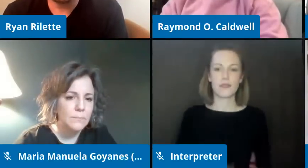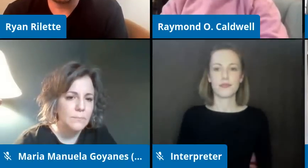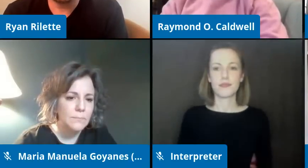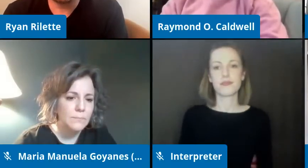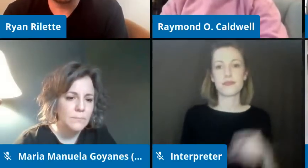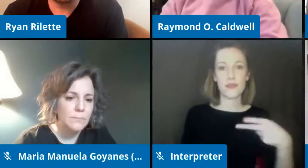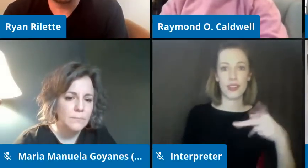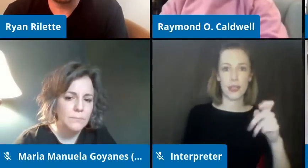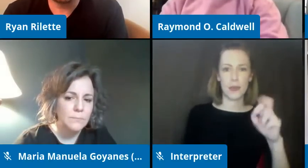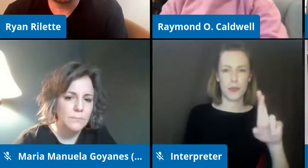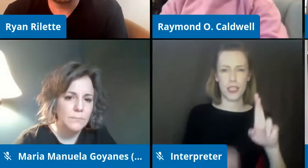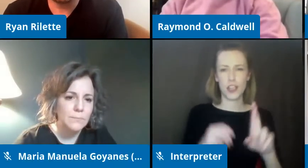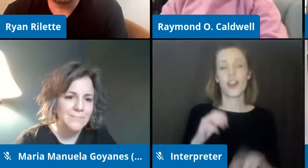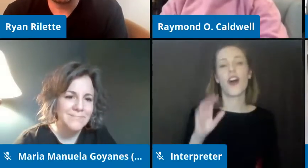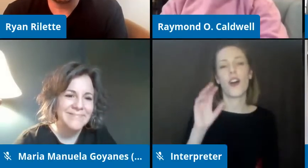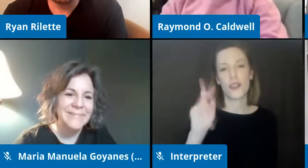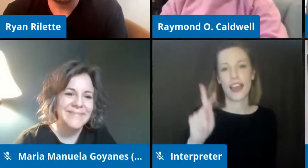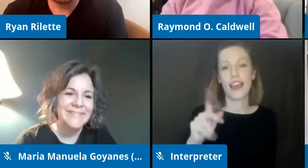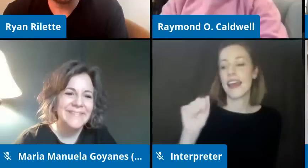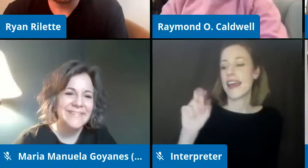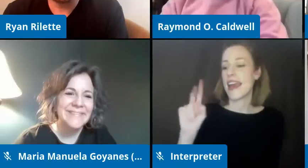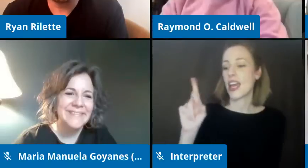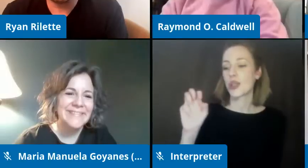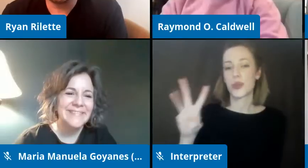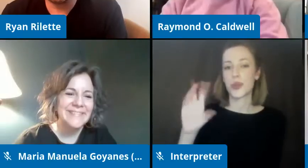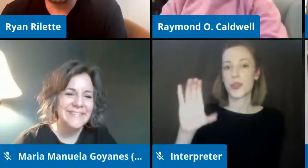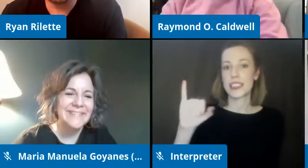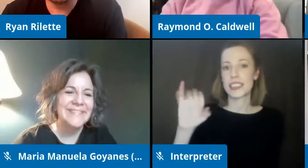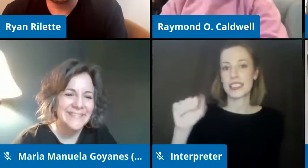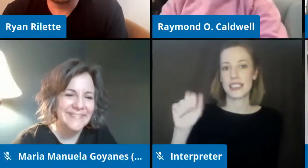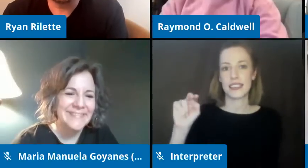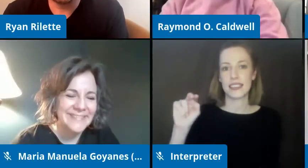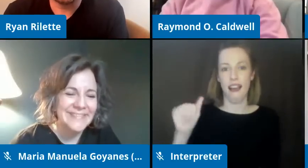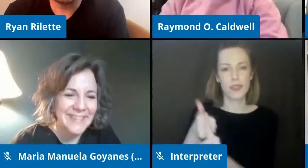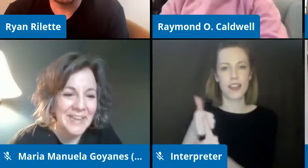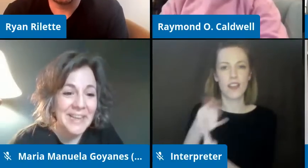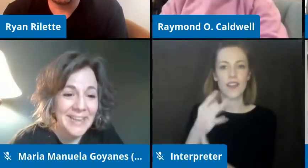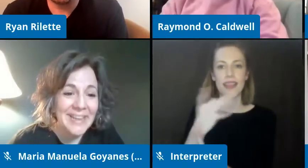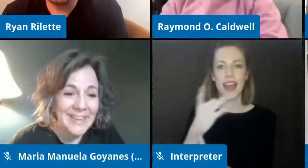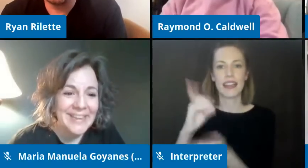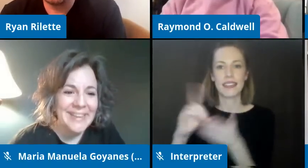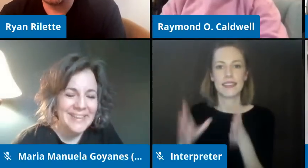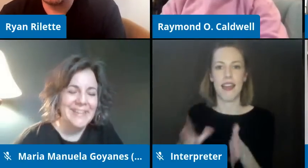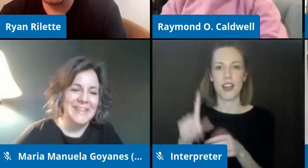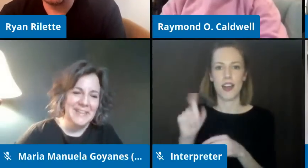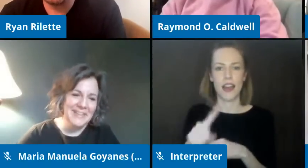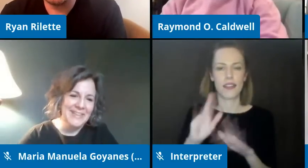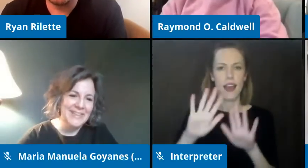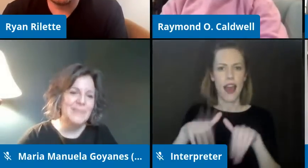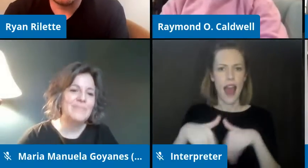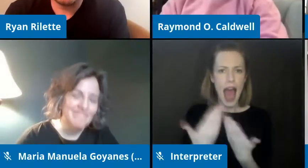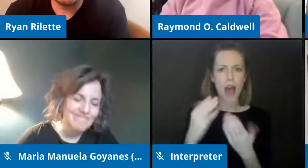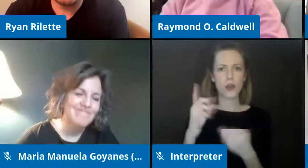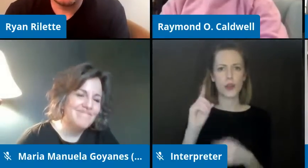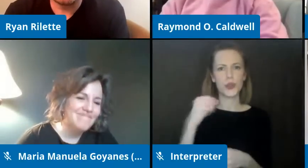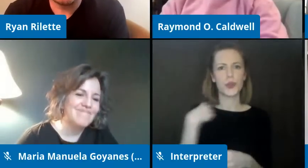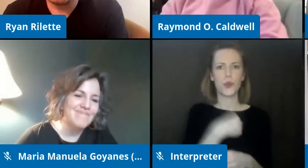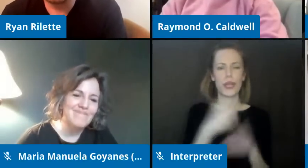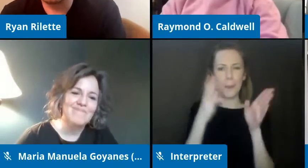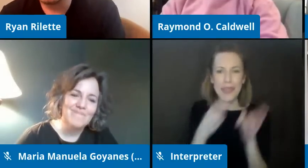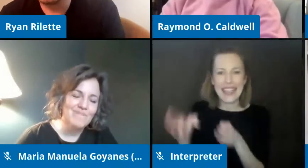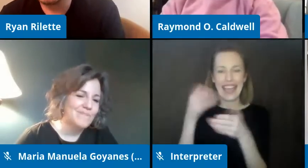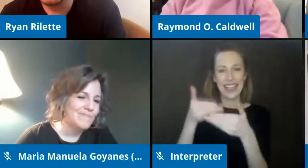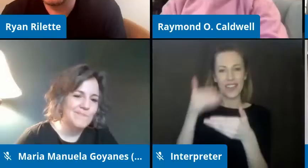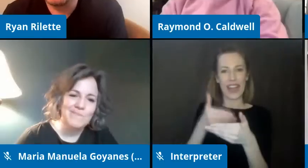questions at you. Andrew Cisna asks us, the lighting designer, how do we best plan for the next time this happens? What